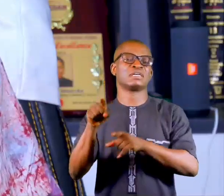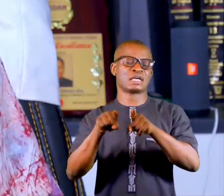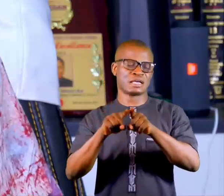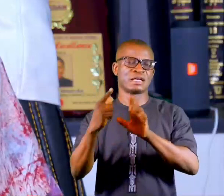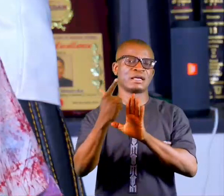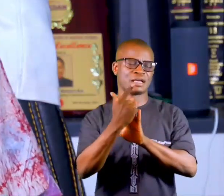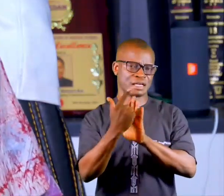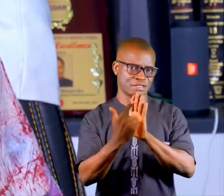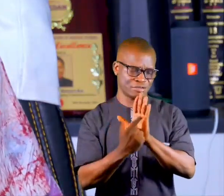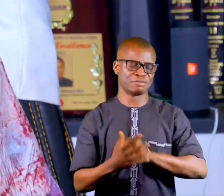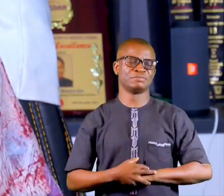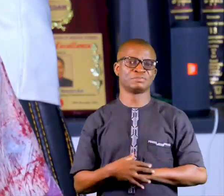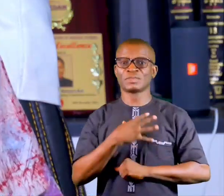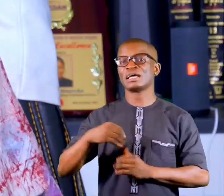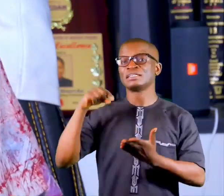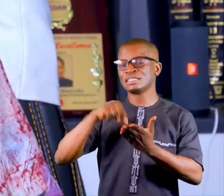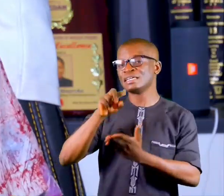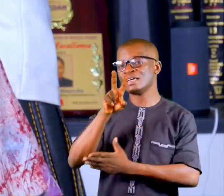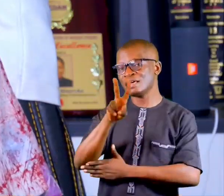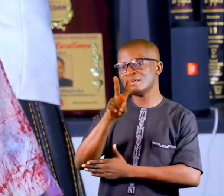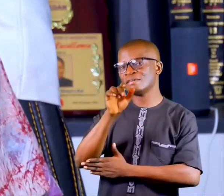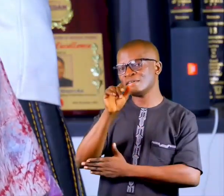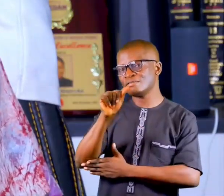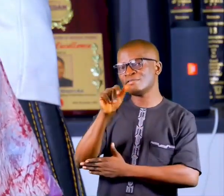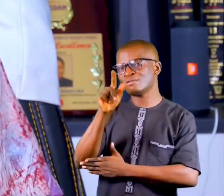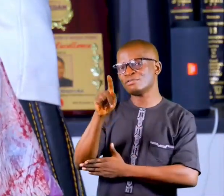this VAP Act or VAP law